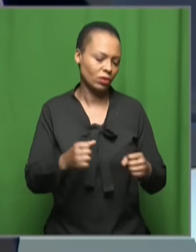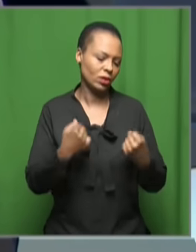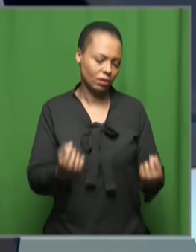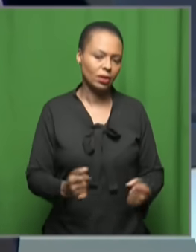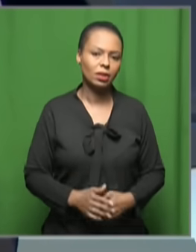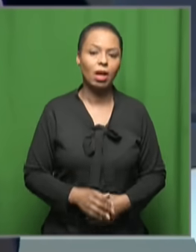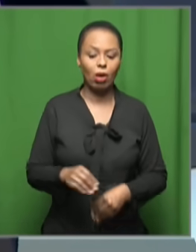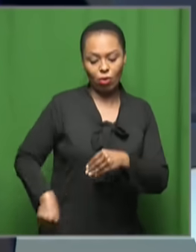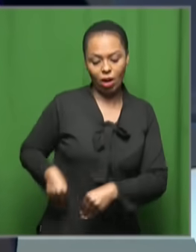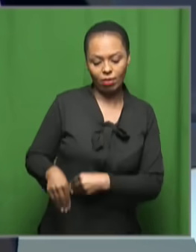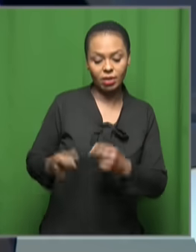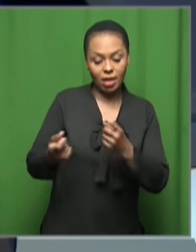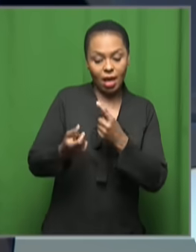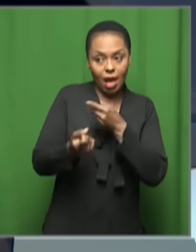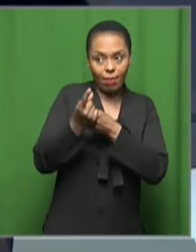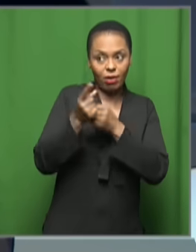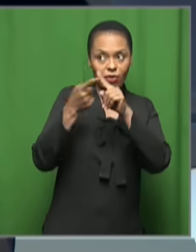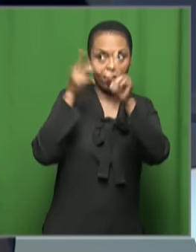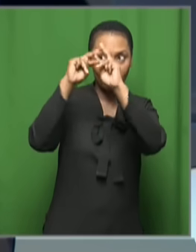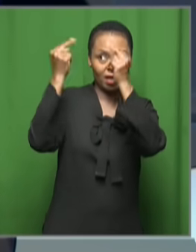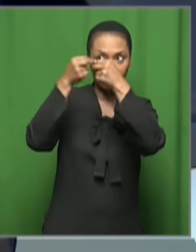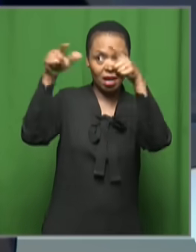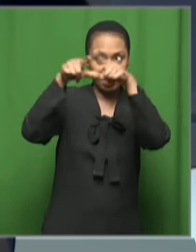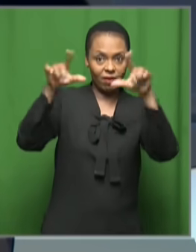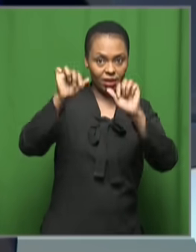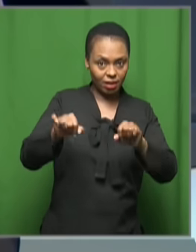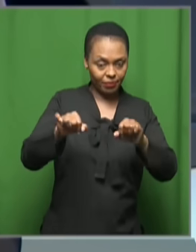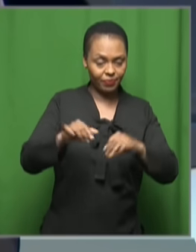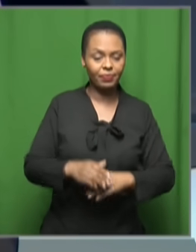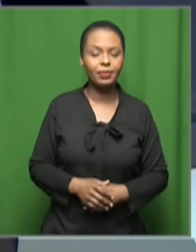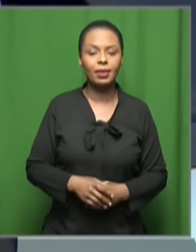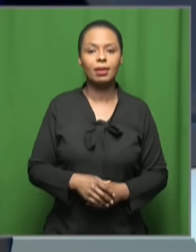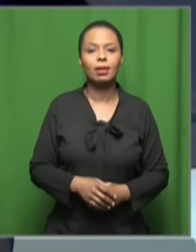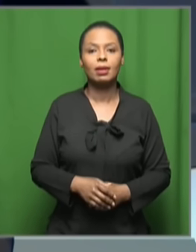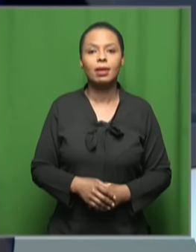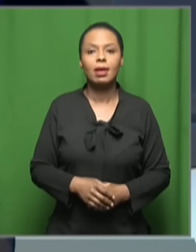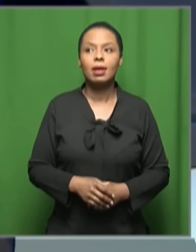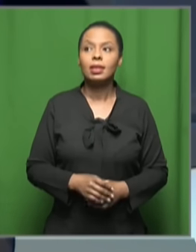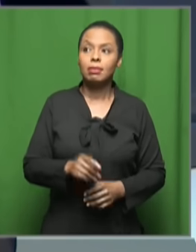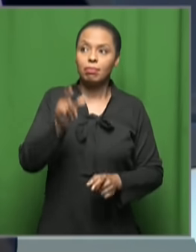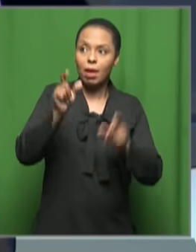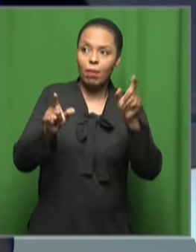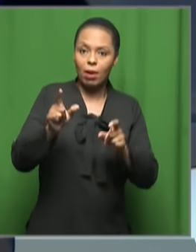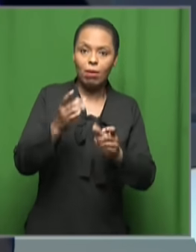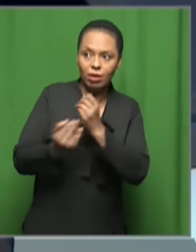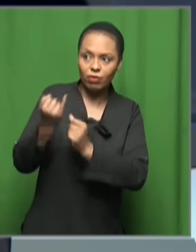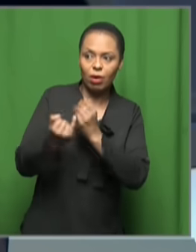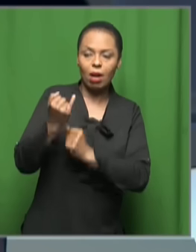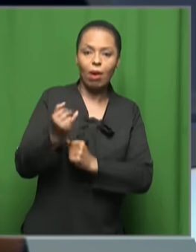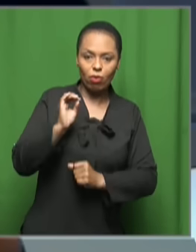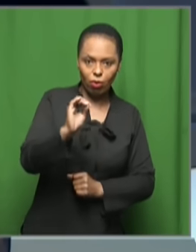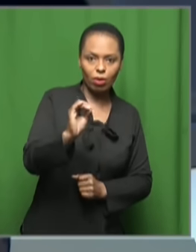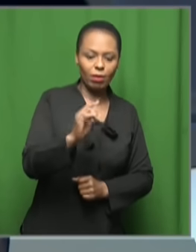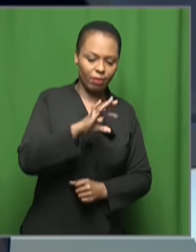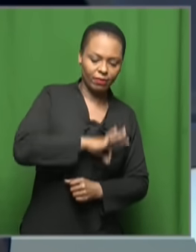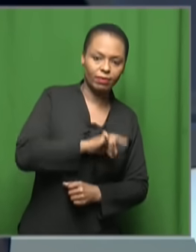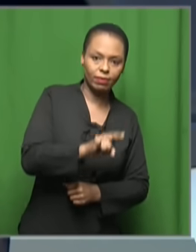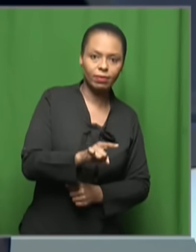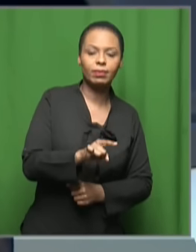corruption happens at the national level, has got its domestic enablers. But the greatest beneficiaries of it, you'll find